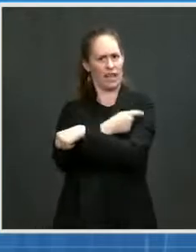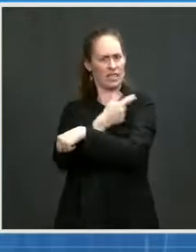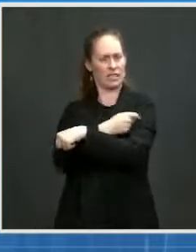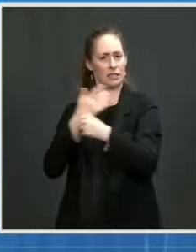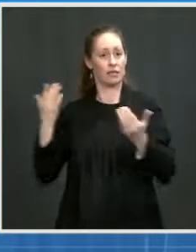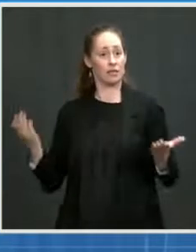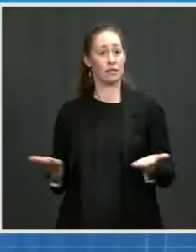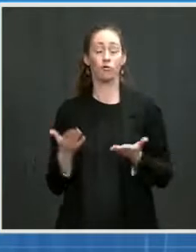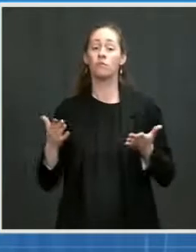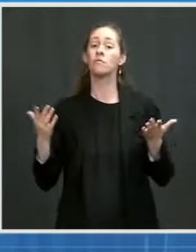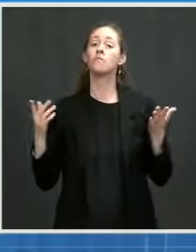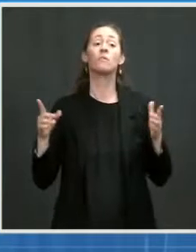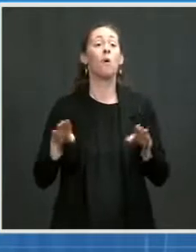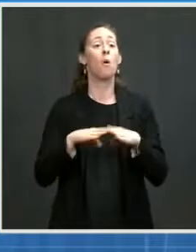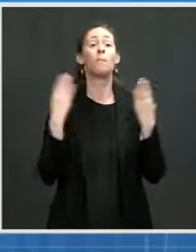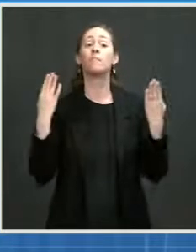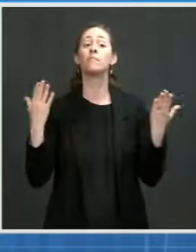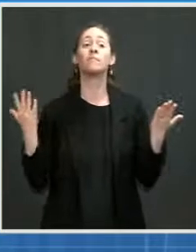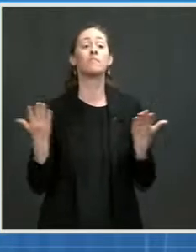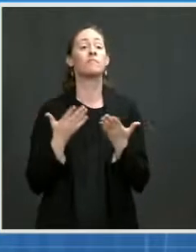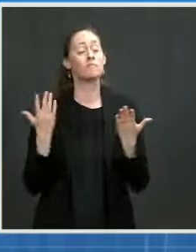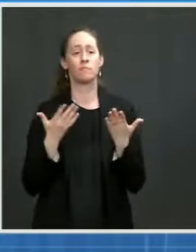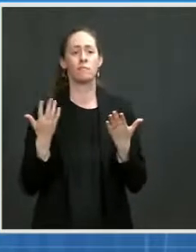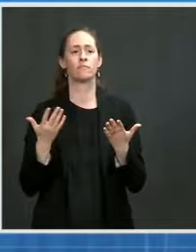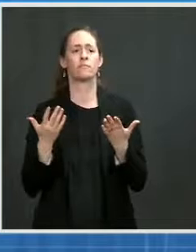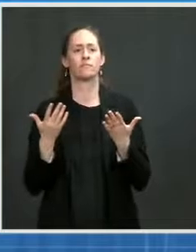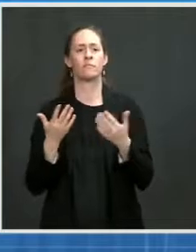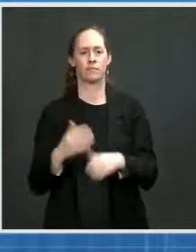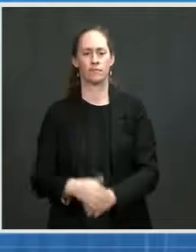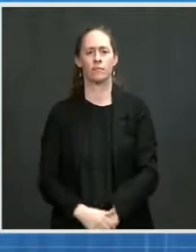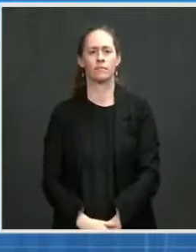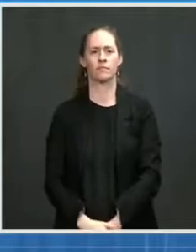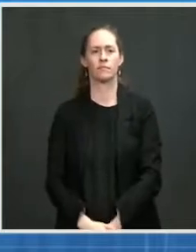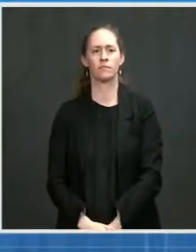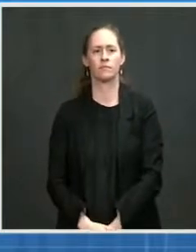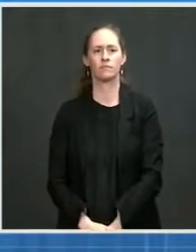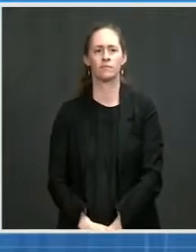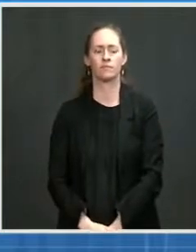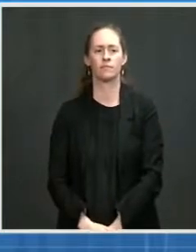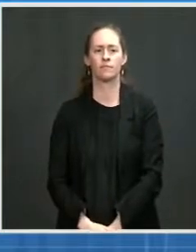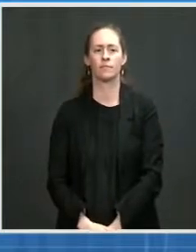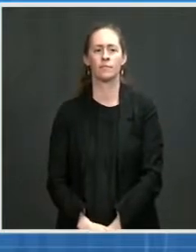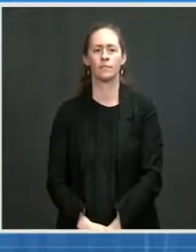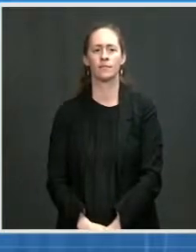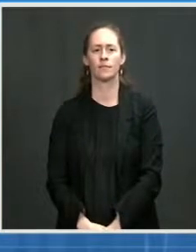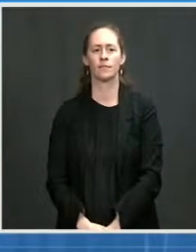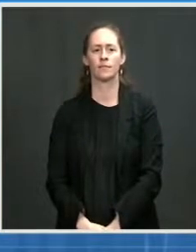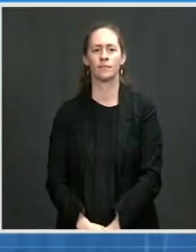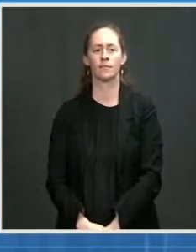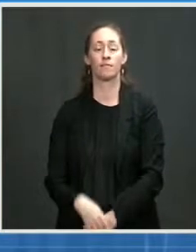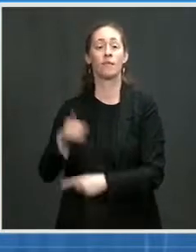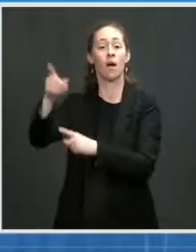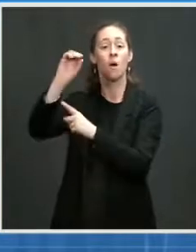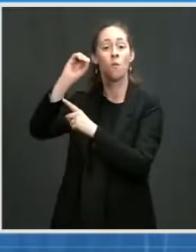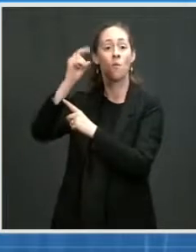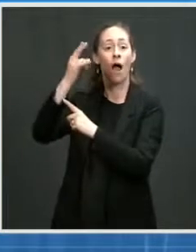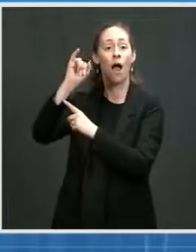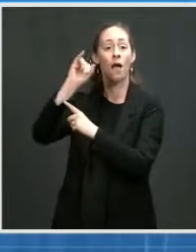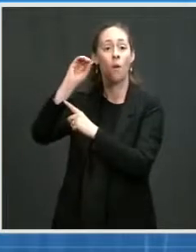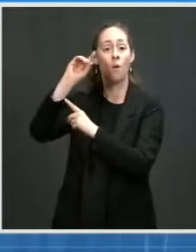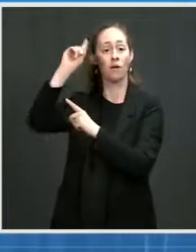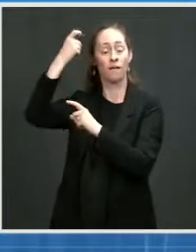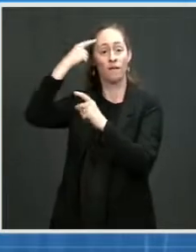about Vax-A-Million. Ohio Governor Mike DeWine has unlocked a secret. People do care about